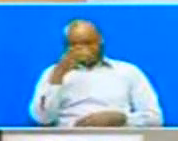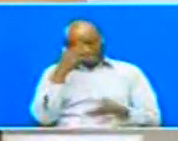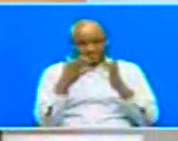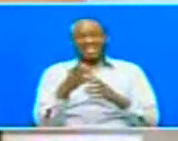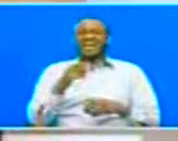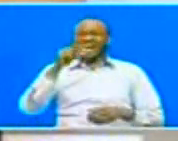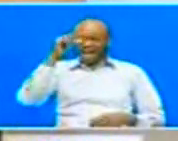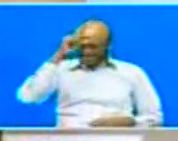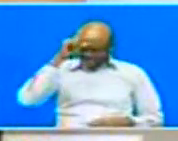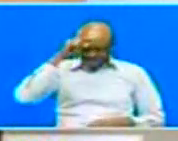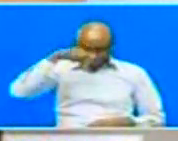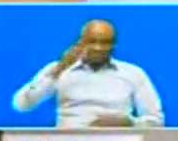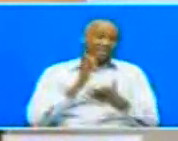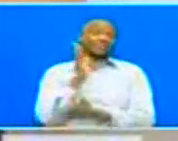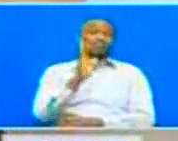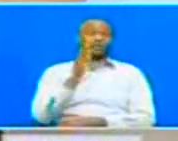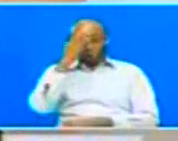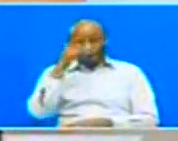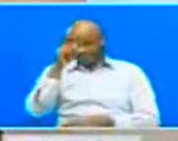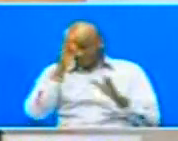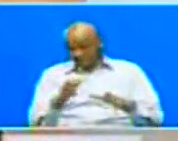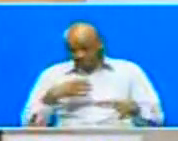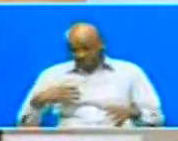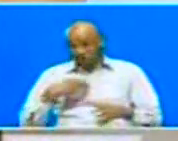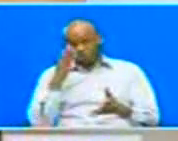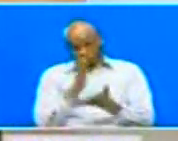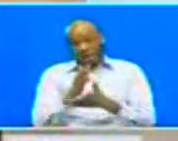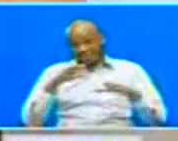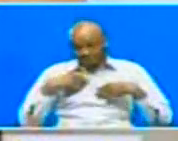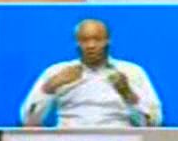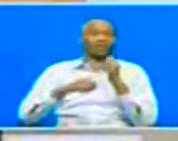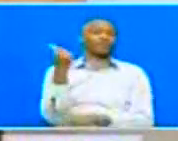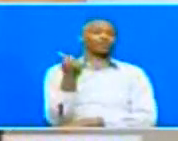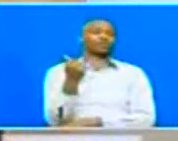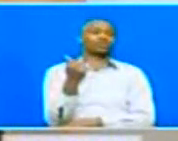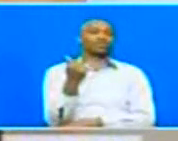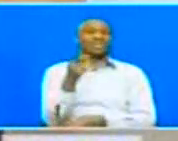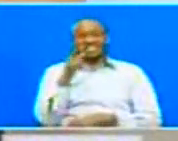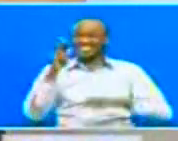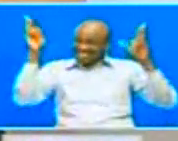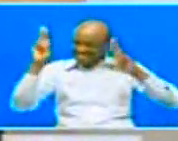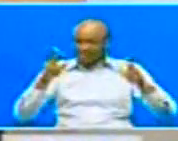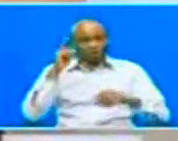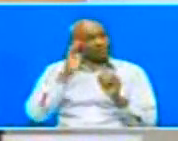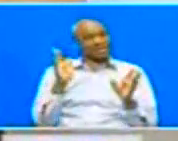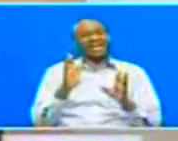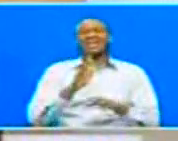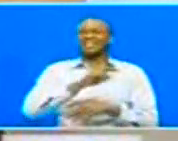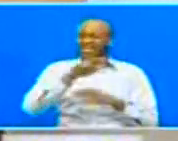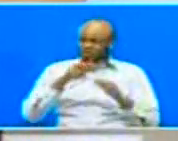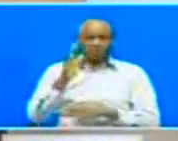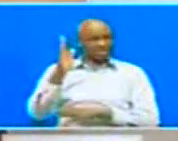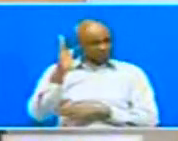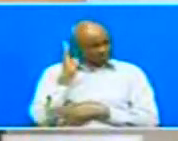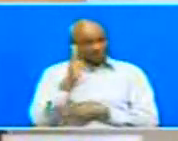the government's inalienable right. Okay. And nobody should downplay that. It's not about international law. It's about national security and